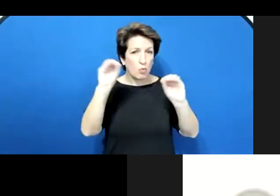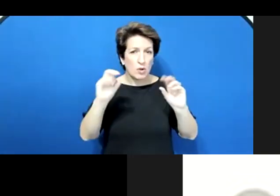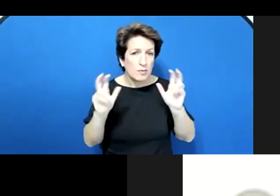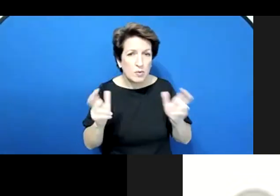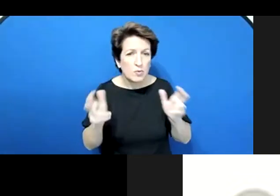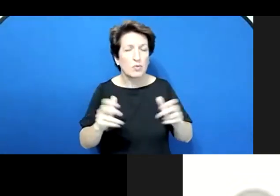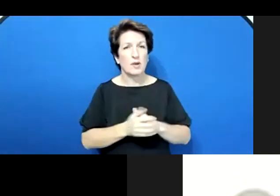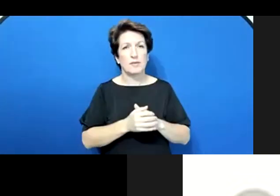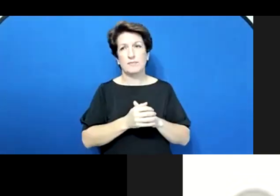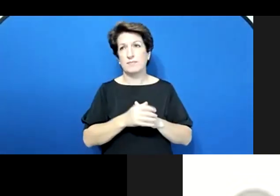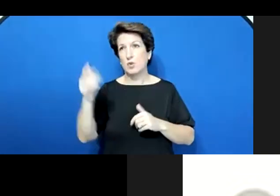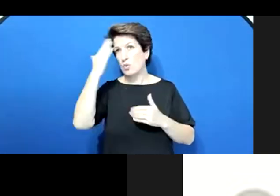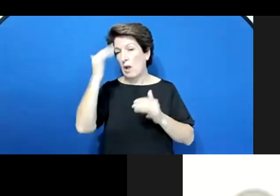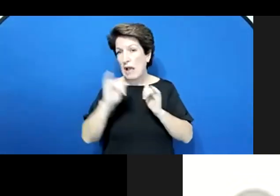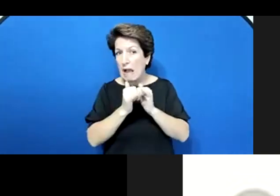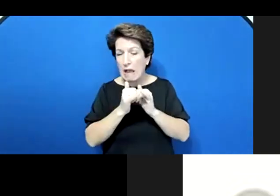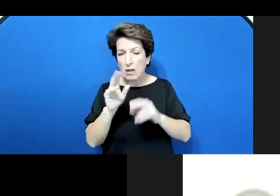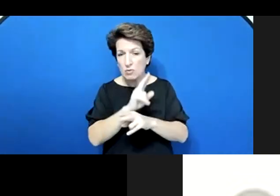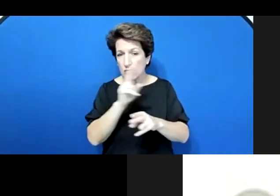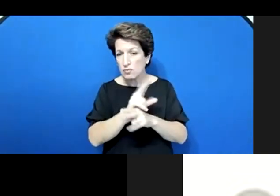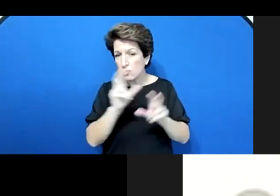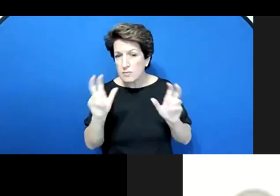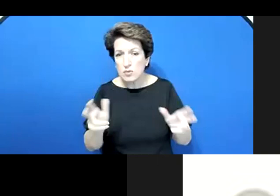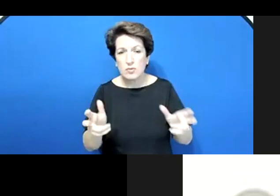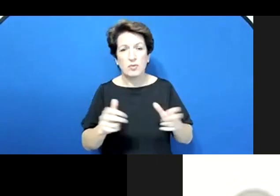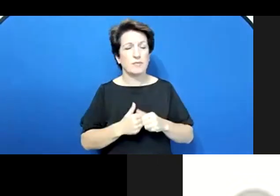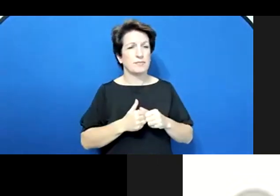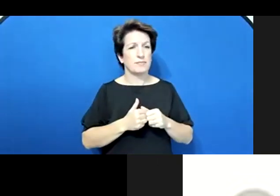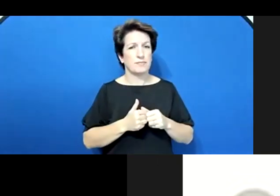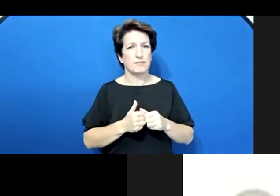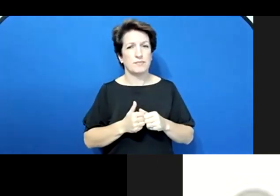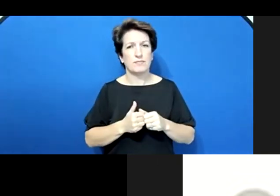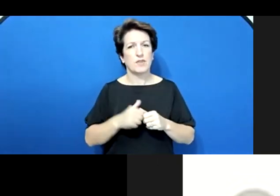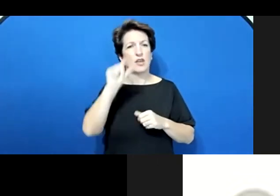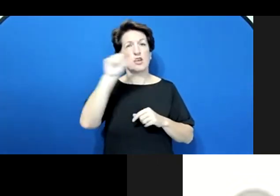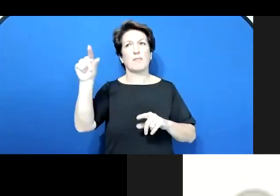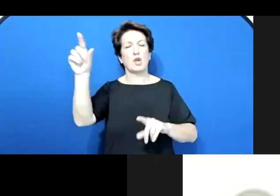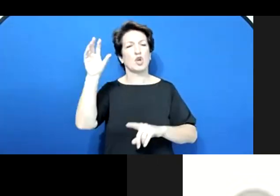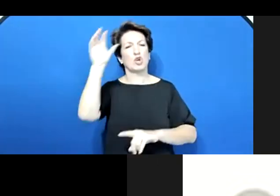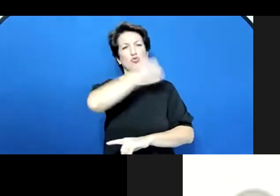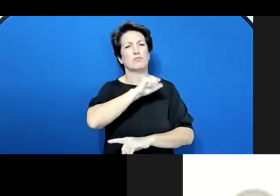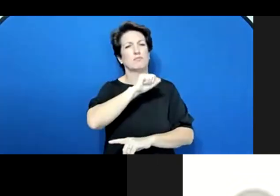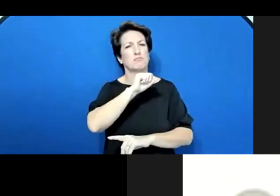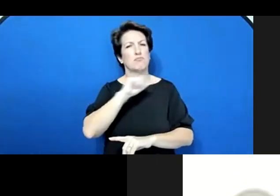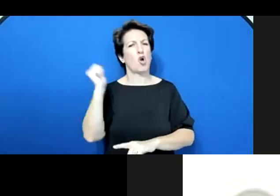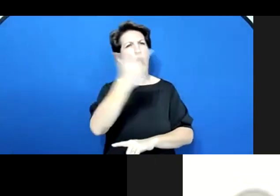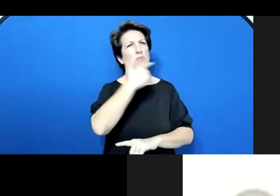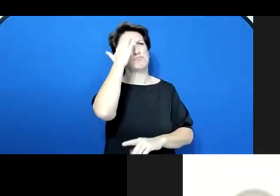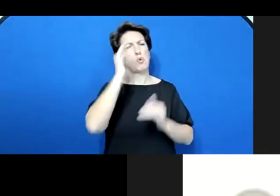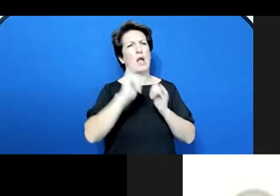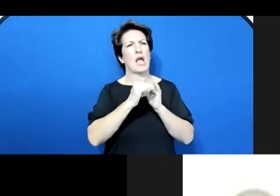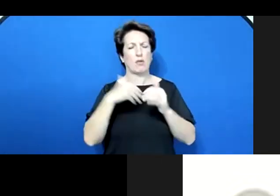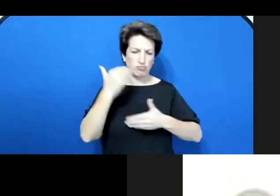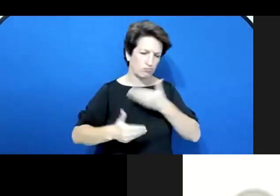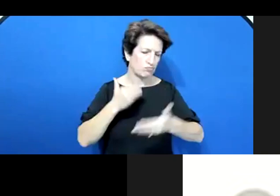who don't know how to work a computer. They just assumed that everybody knows what they're doing, and